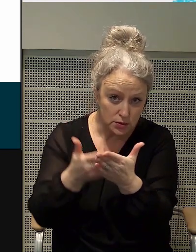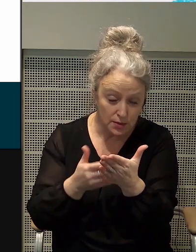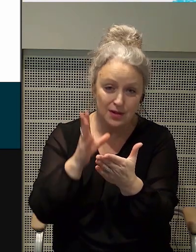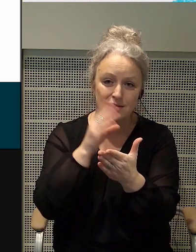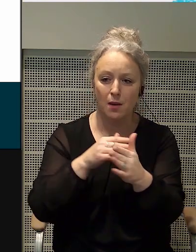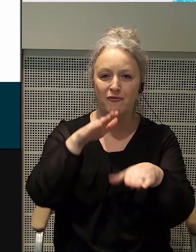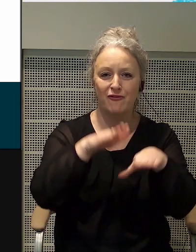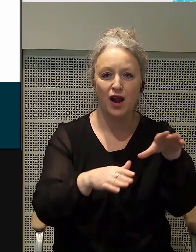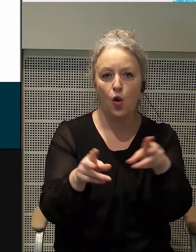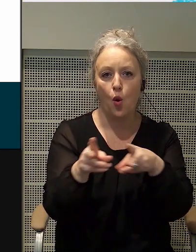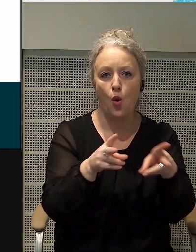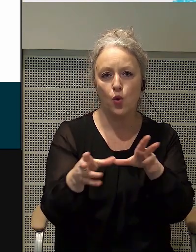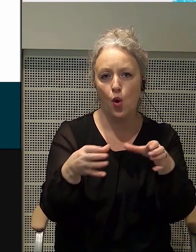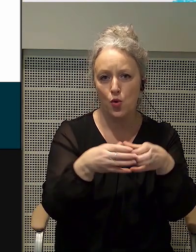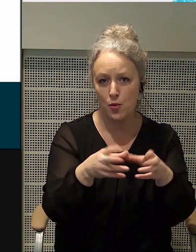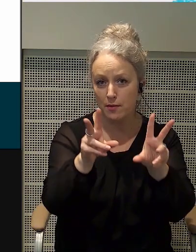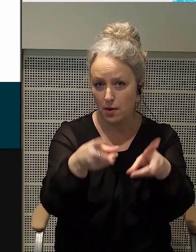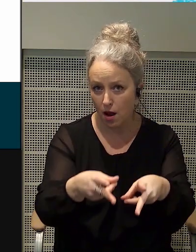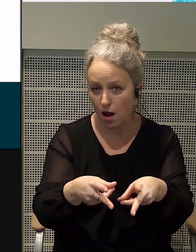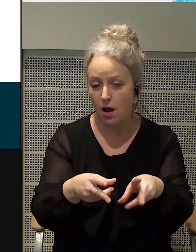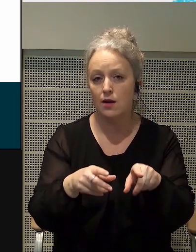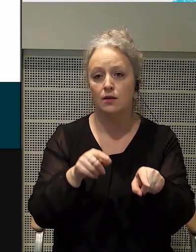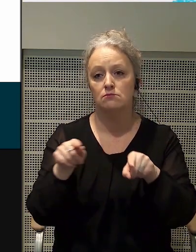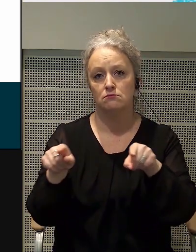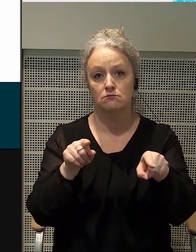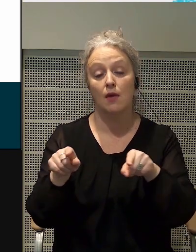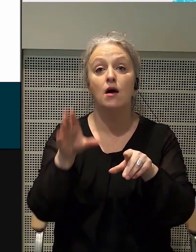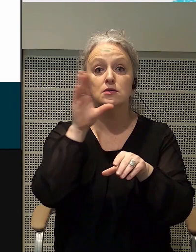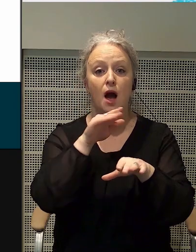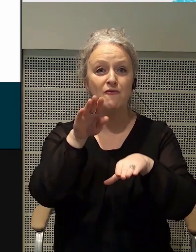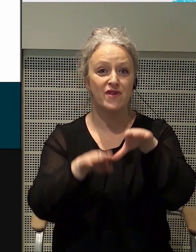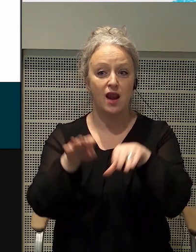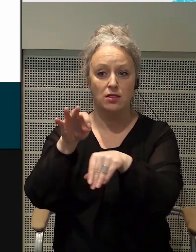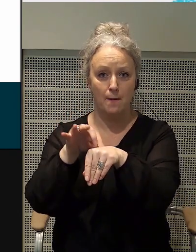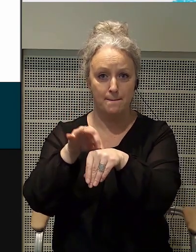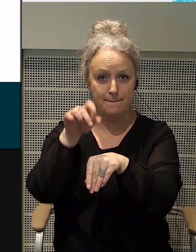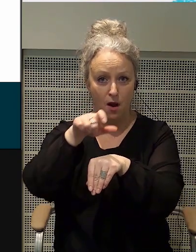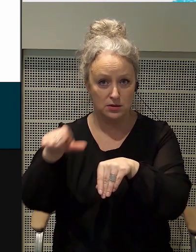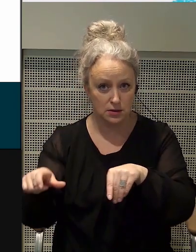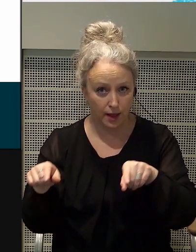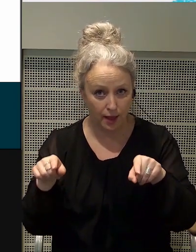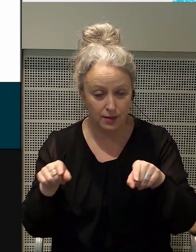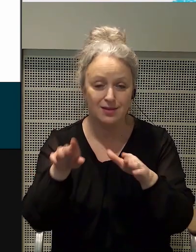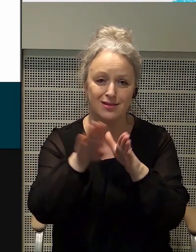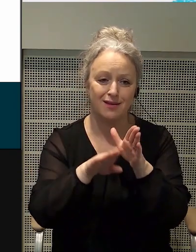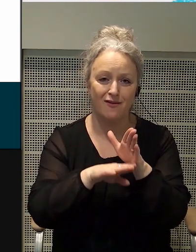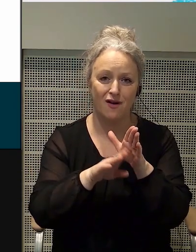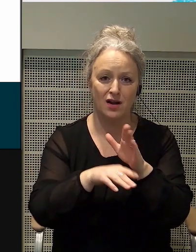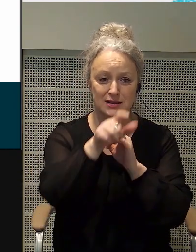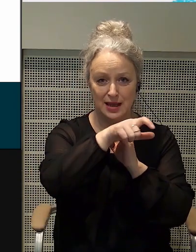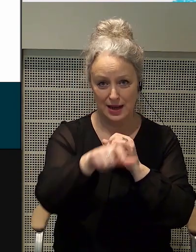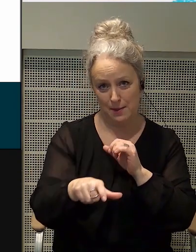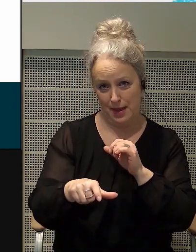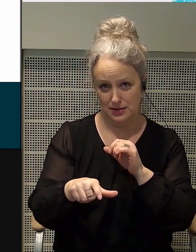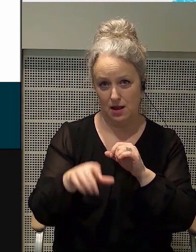compare the patient group to the general population, but you can also compare patient group to other patient groups and see if there's any difference.